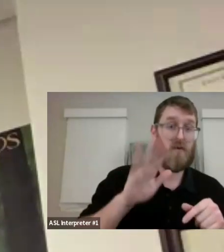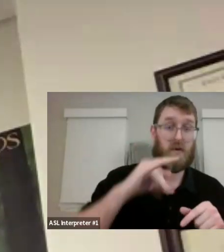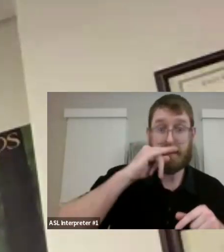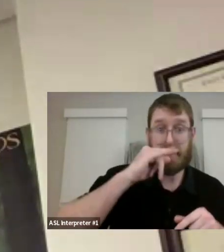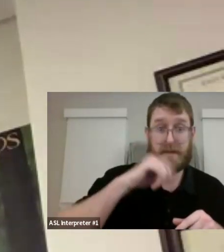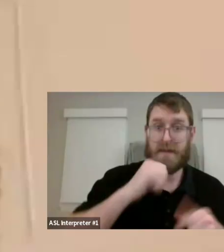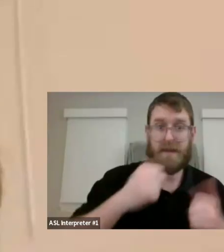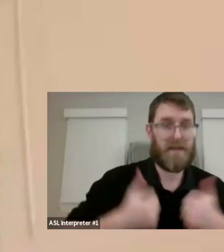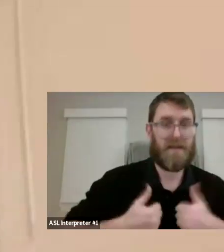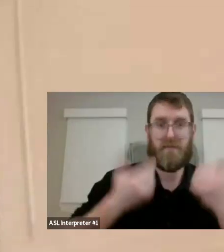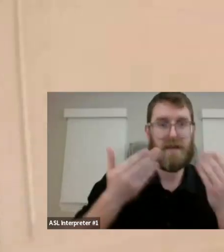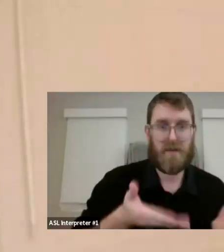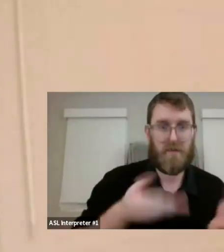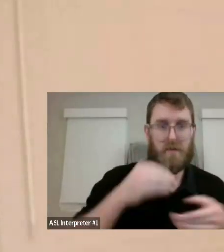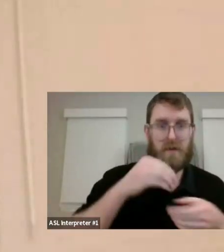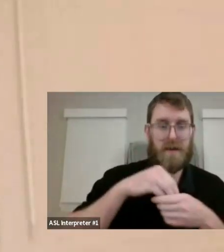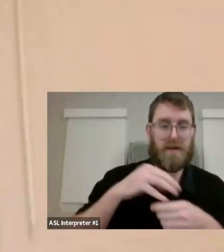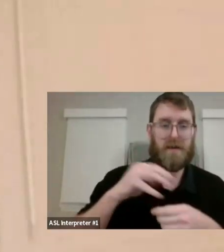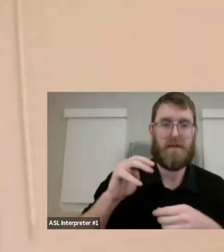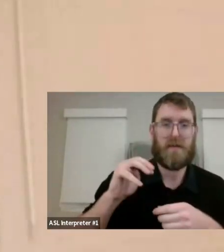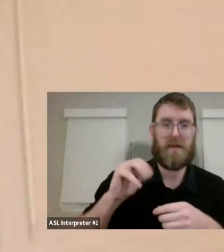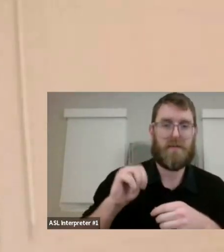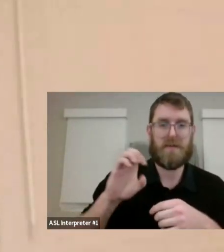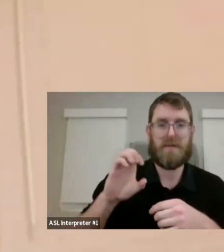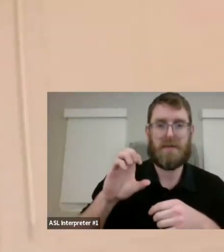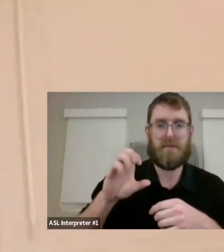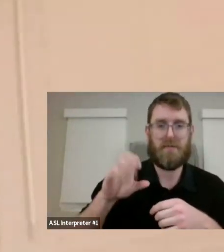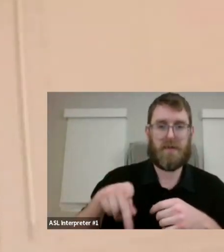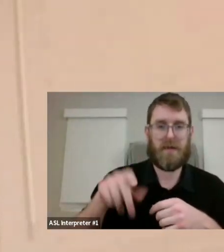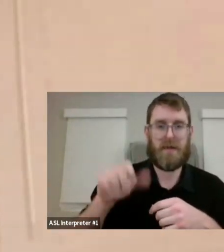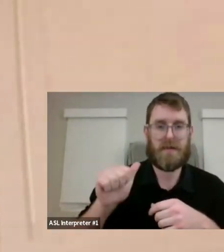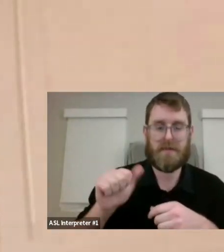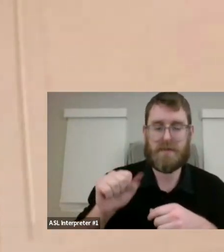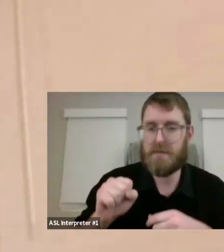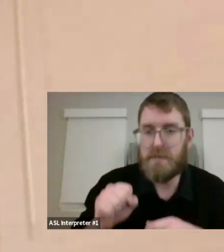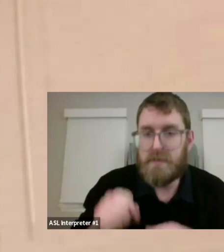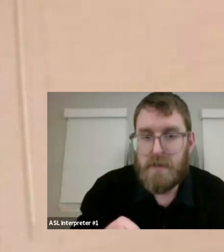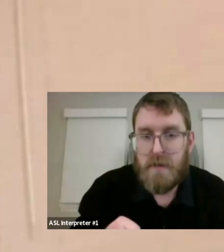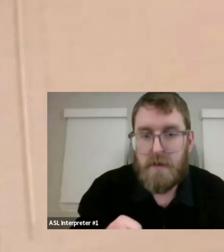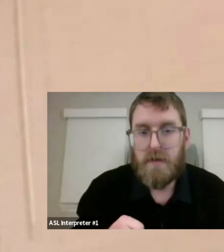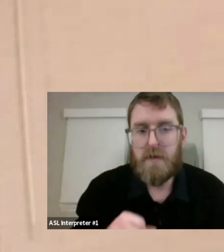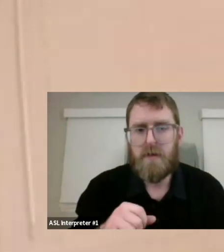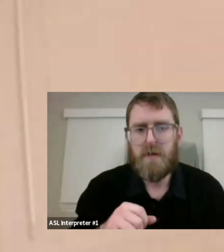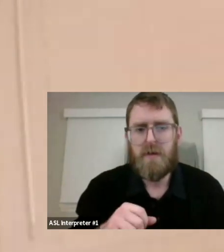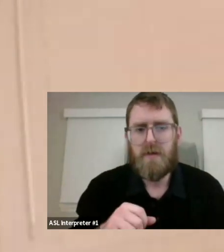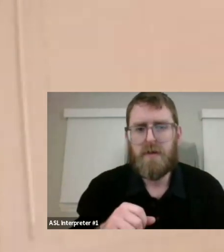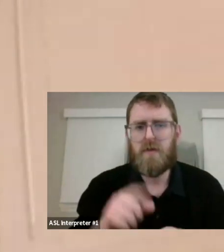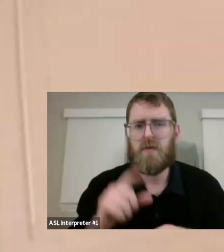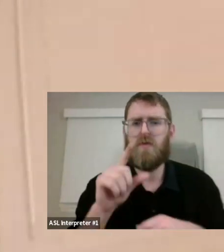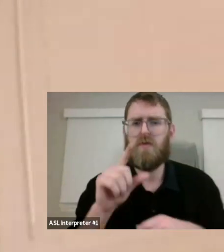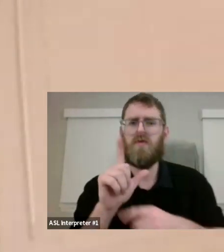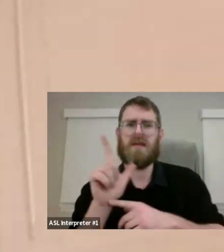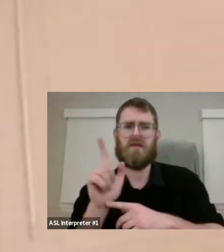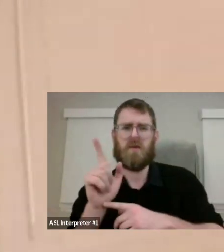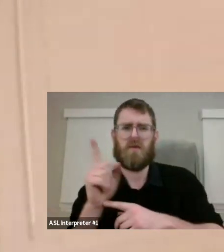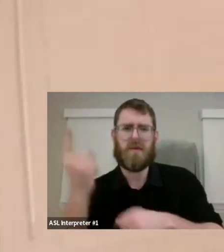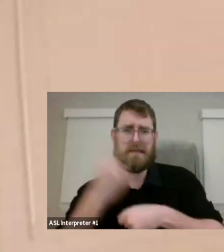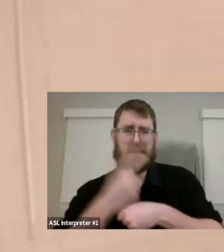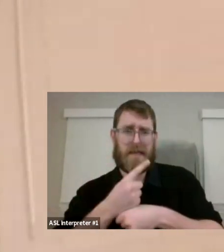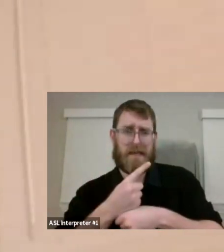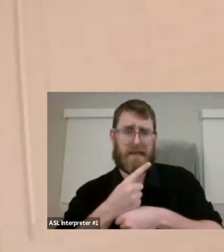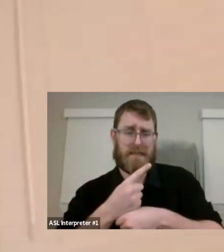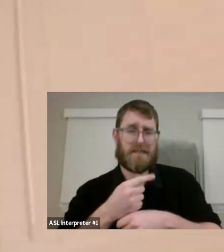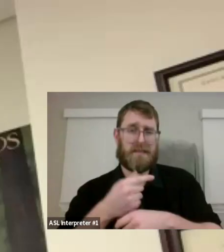Montgomery County. Good information. Is 21 days, is that 21 calendar days or 21